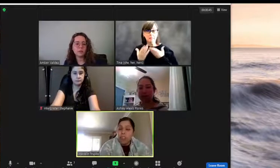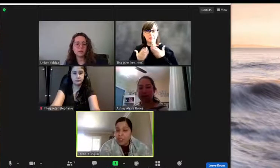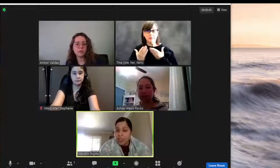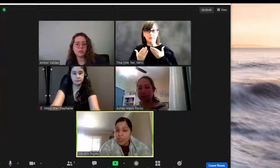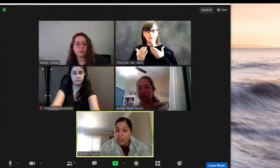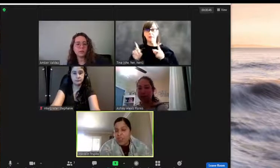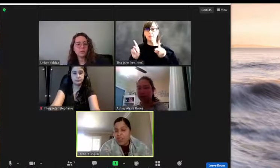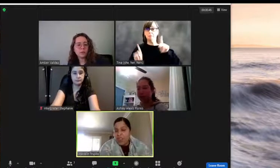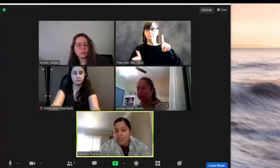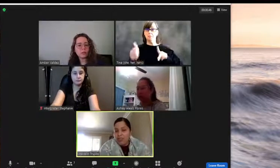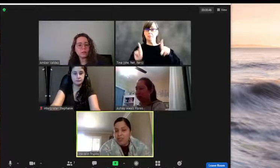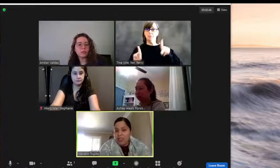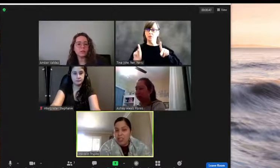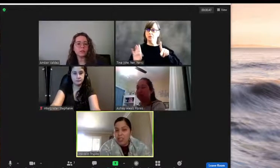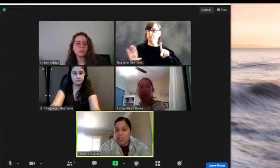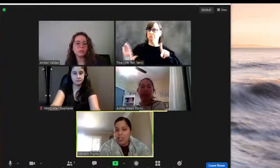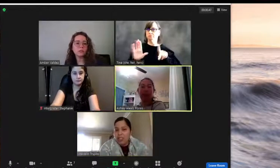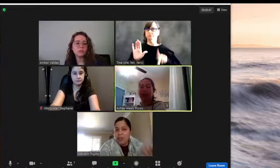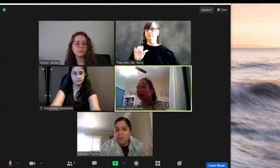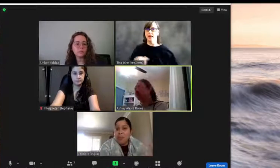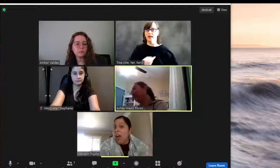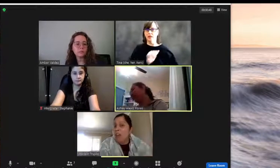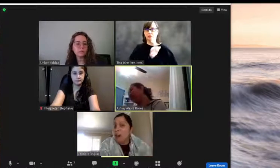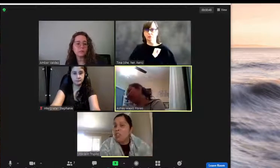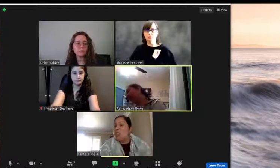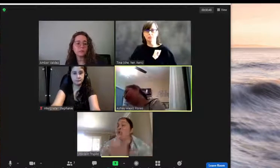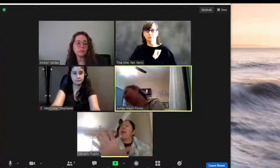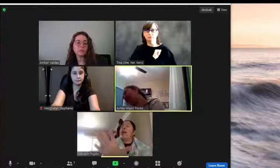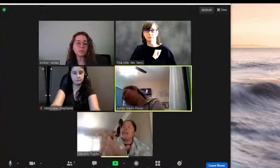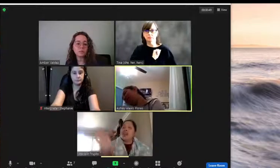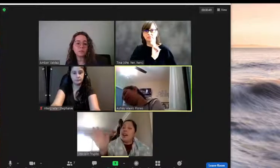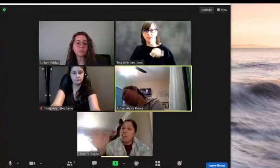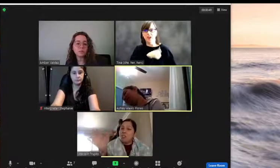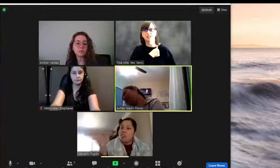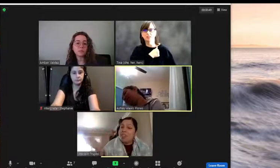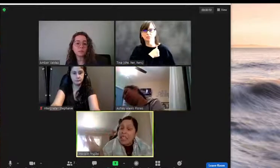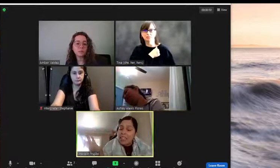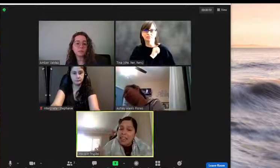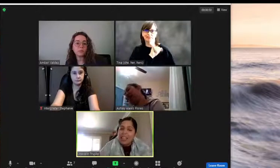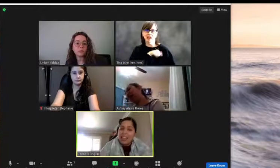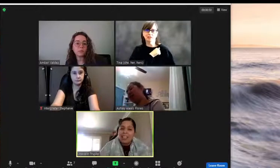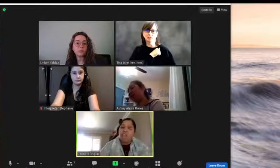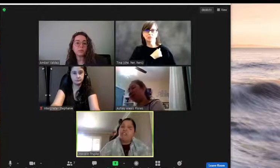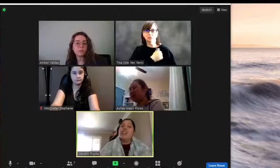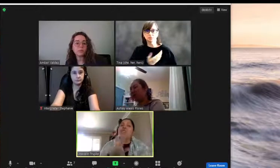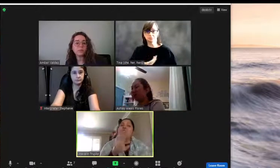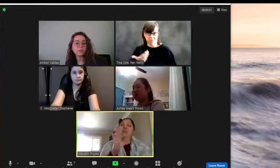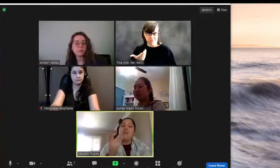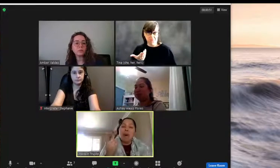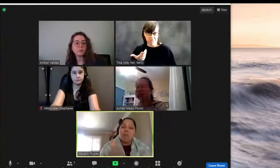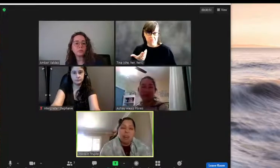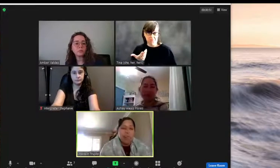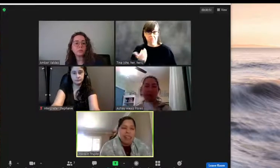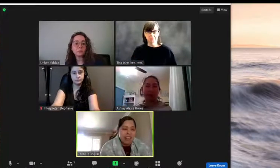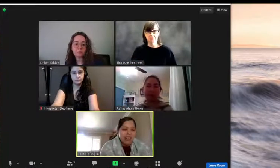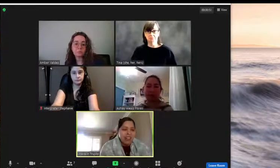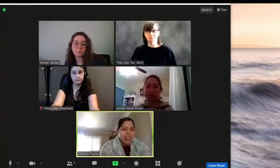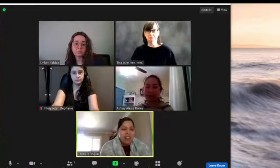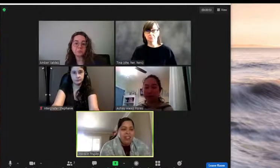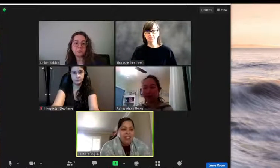people's attitudes. I don't know. Just Oh yeah. I don't know. Just throwing it out there. I don't know. Just an idea, I guess. I don't know. That's the first thing that popped in my